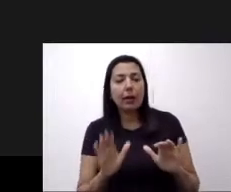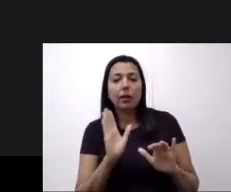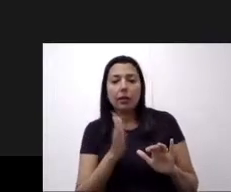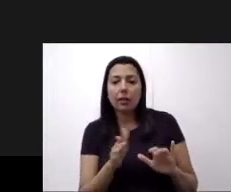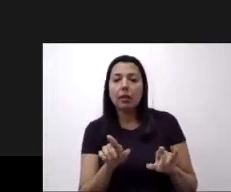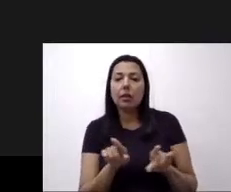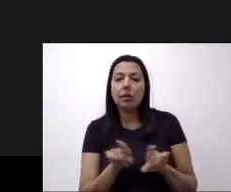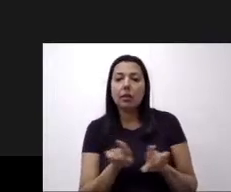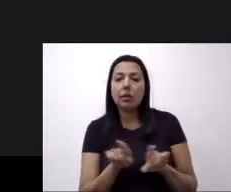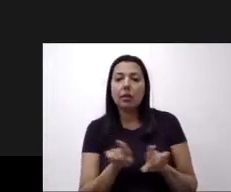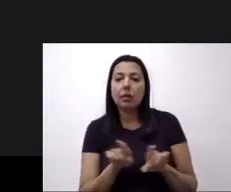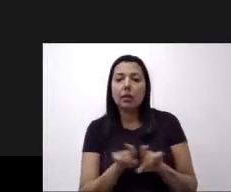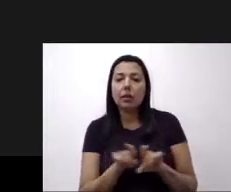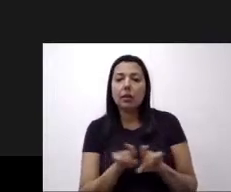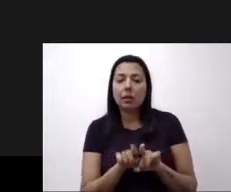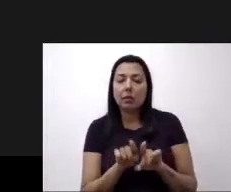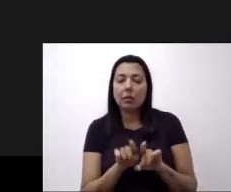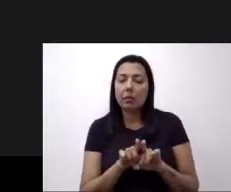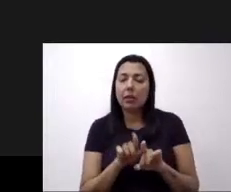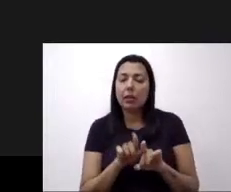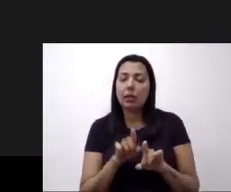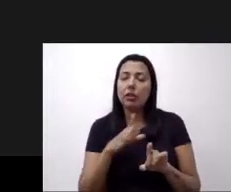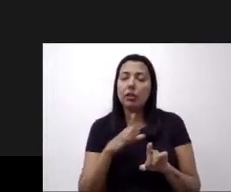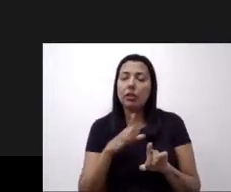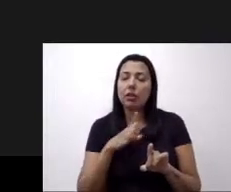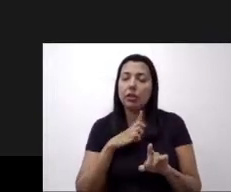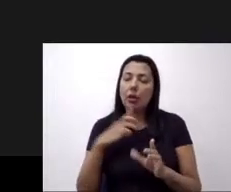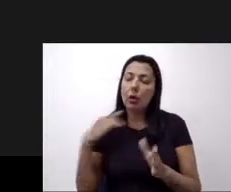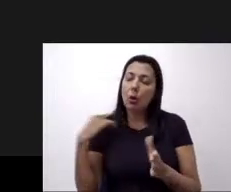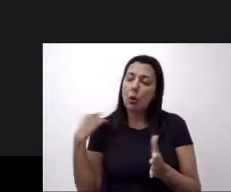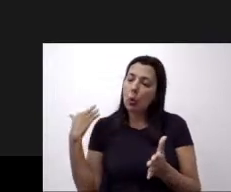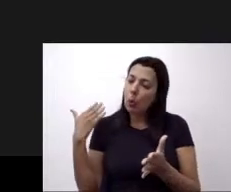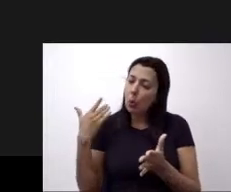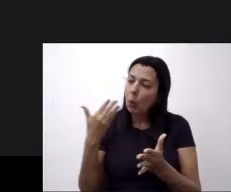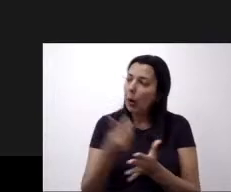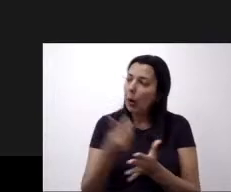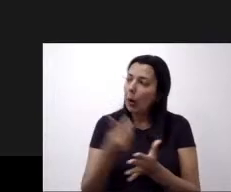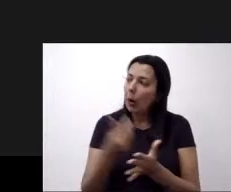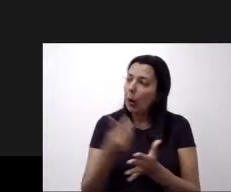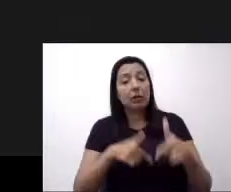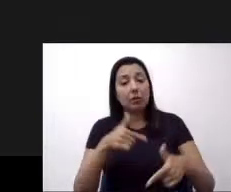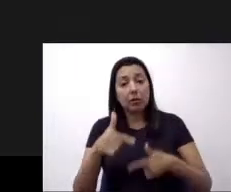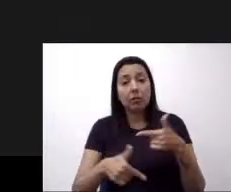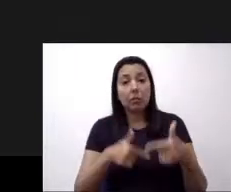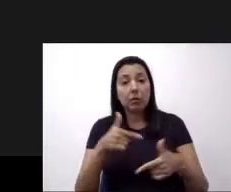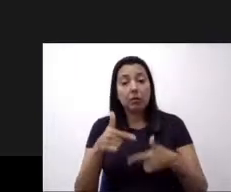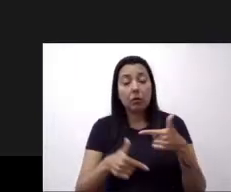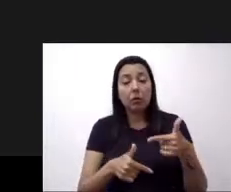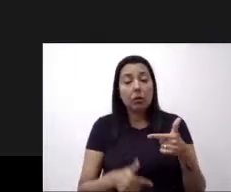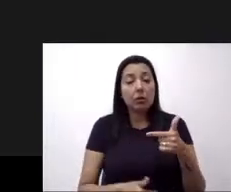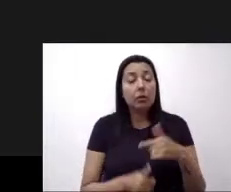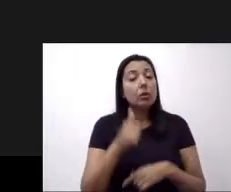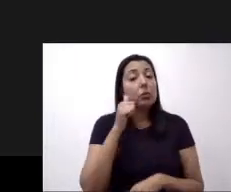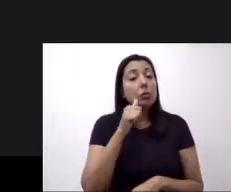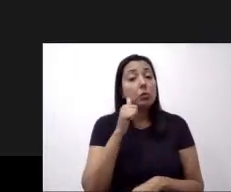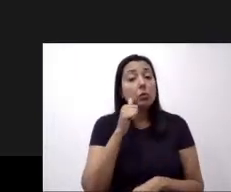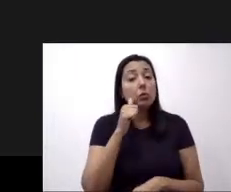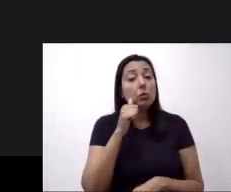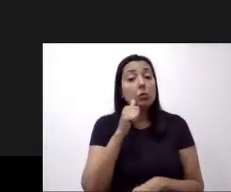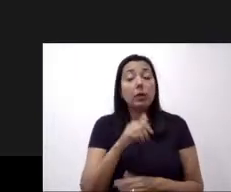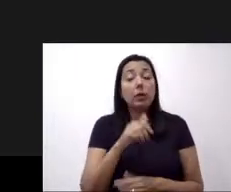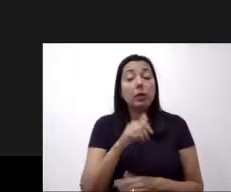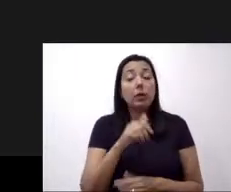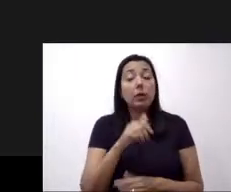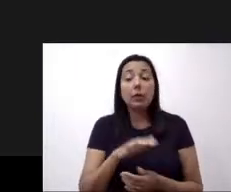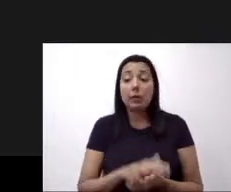as well as legislation about the female workers. But the emergence of state feminism is